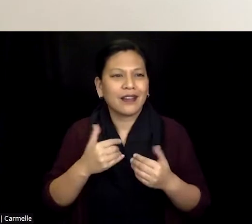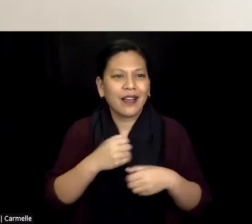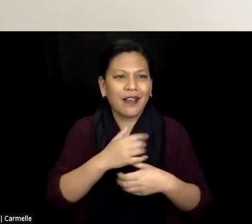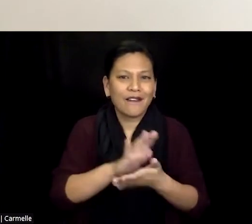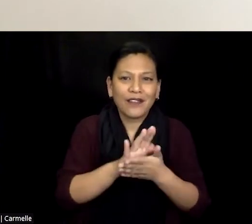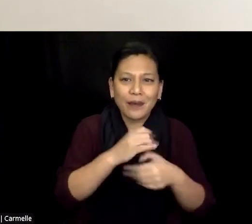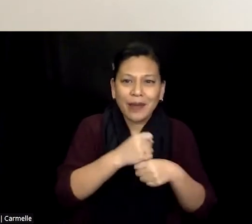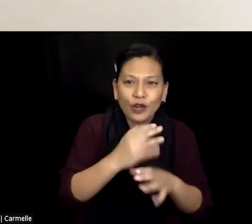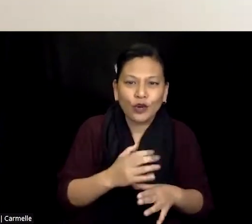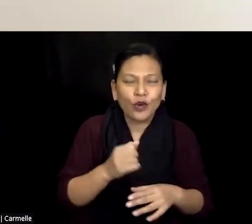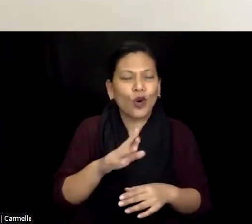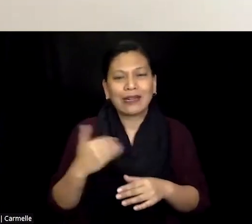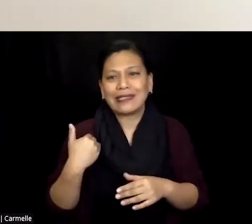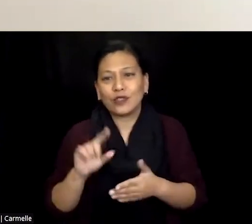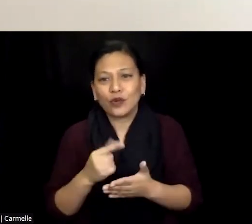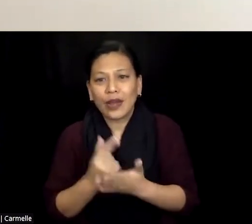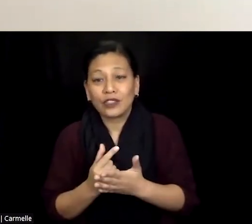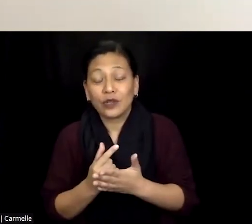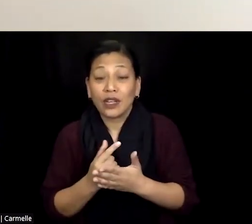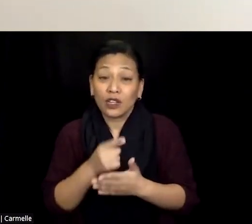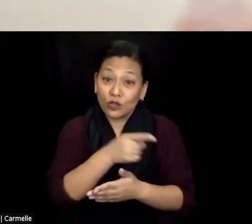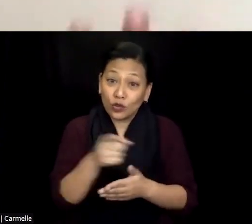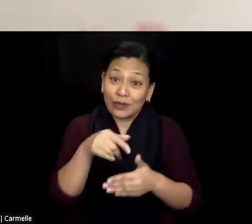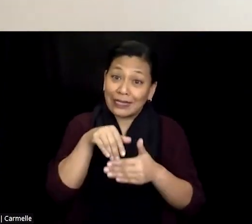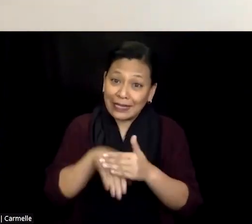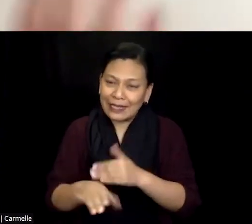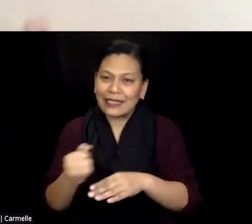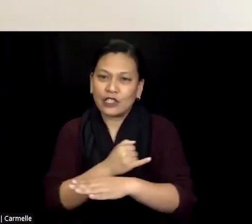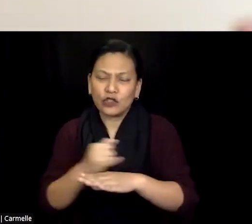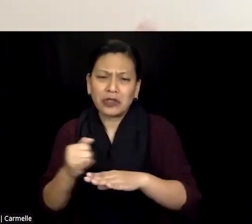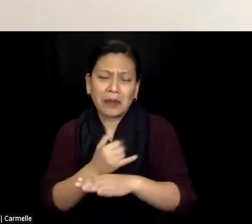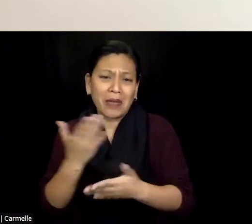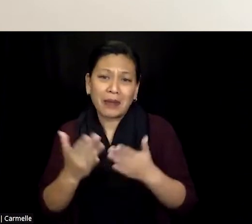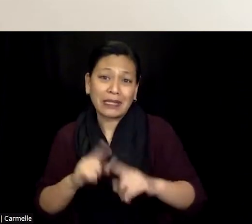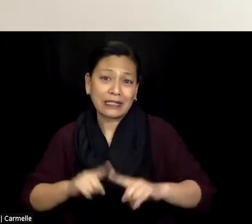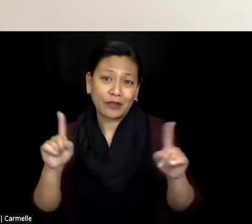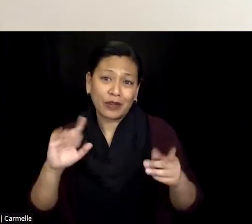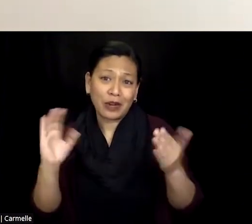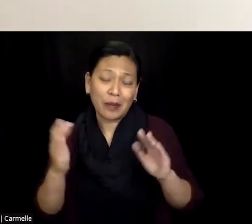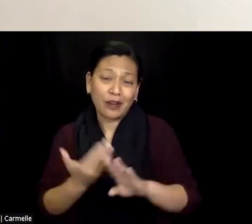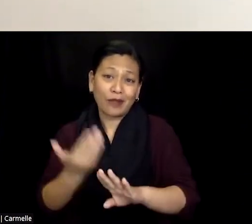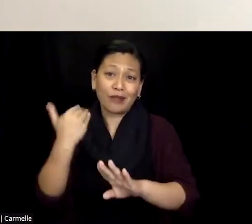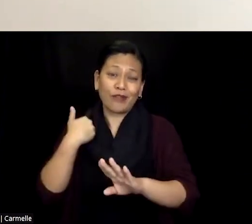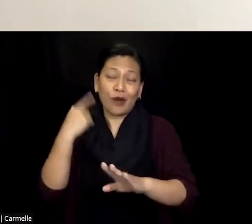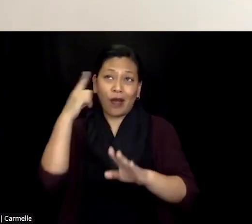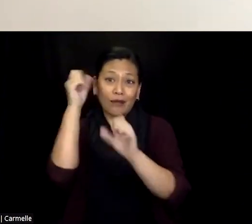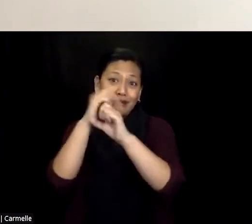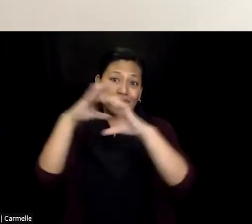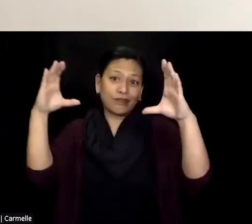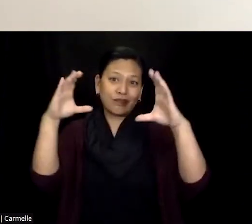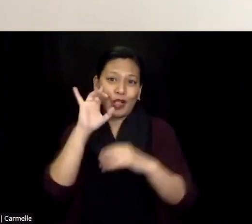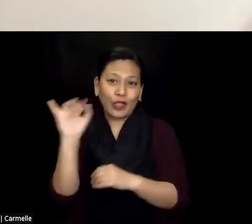that, it's like when you first come into the industry, it might not be exactly what you pictured or imagined it to be. So were there any